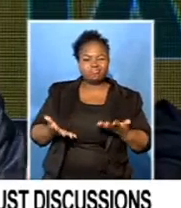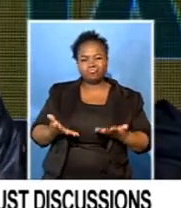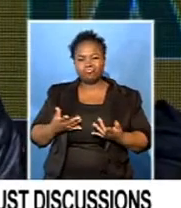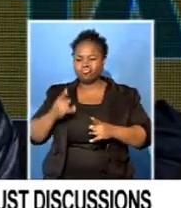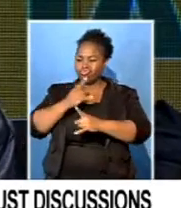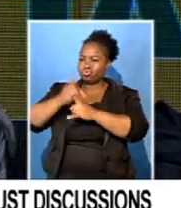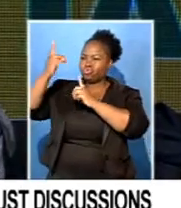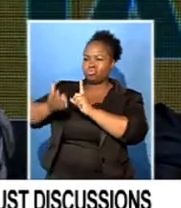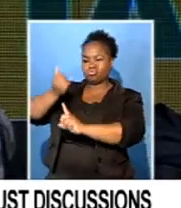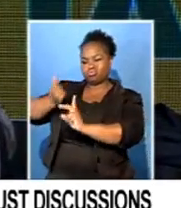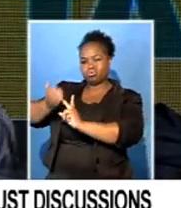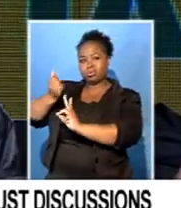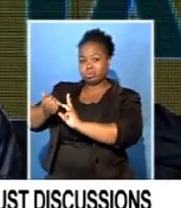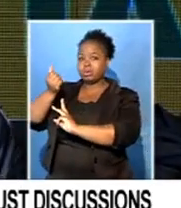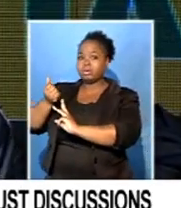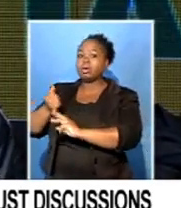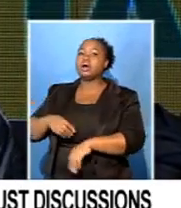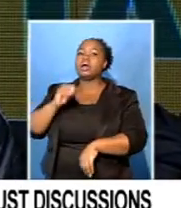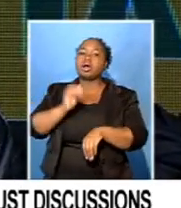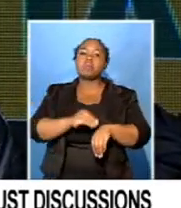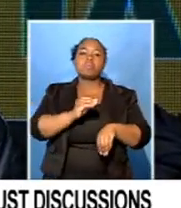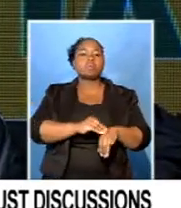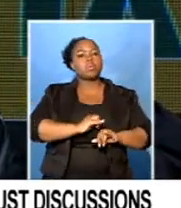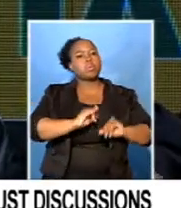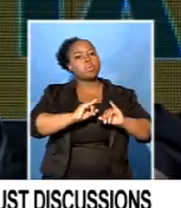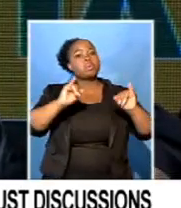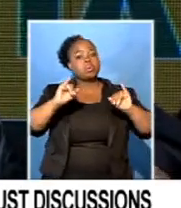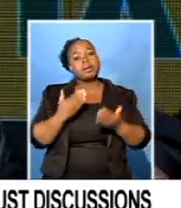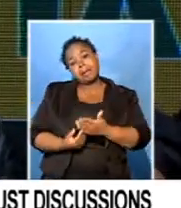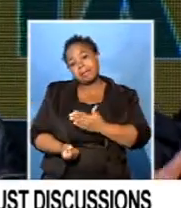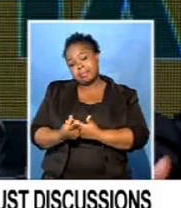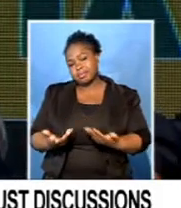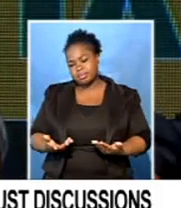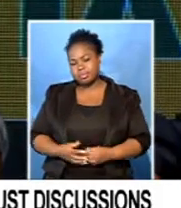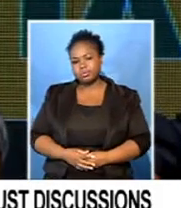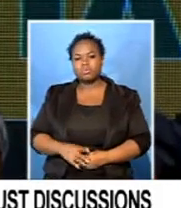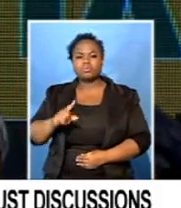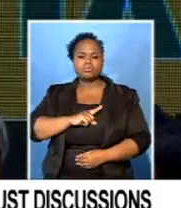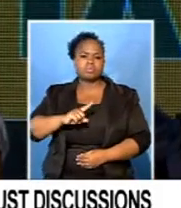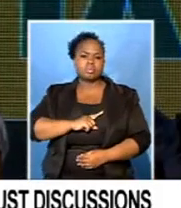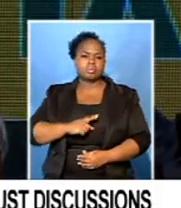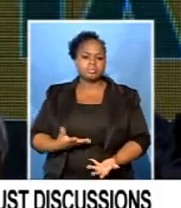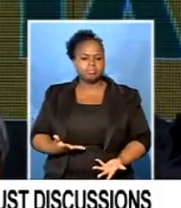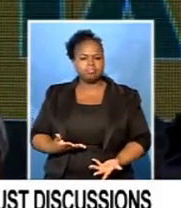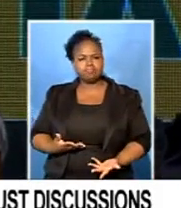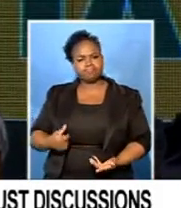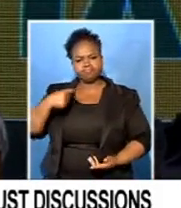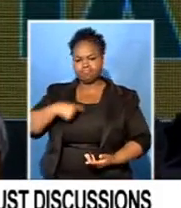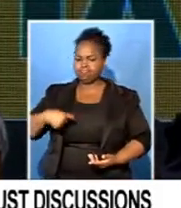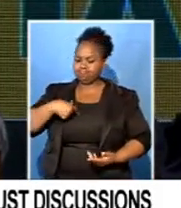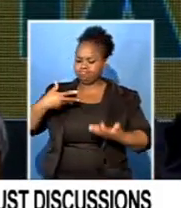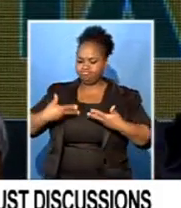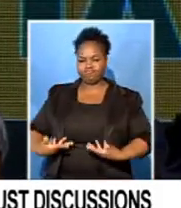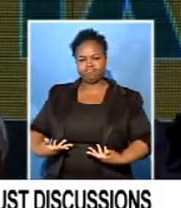become victorious, the problems begin bigger. As a fighting person in